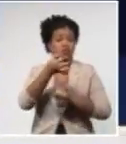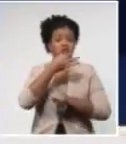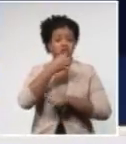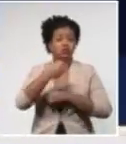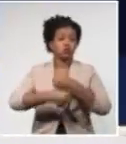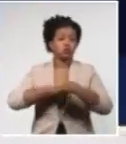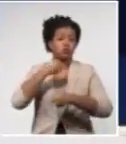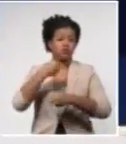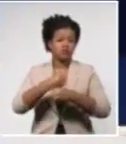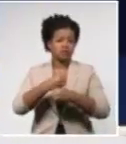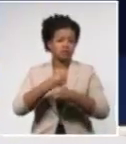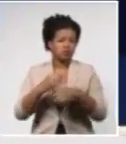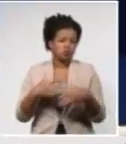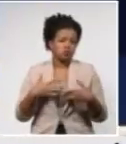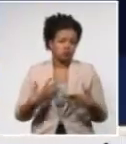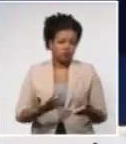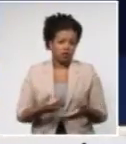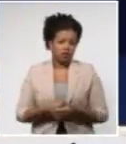plasma therapy,